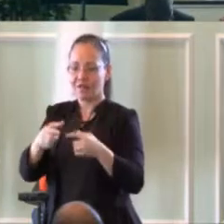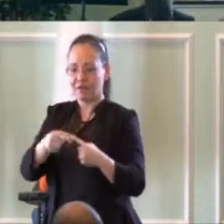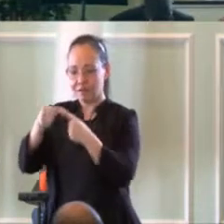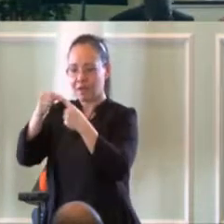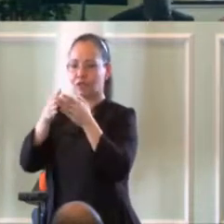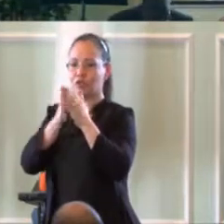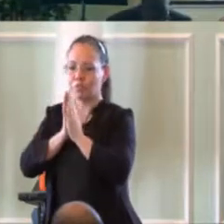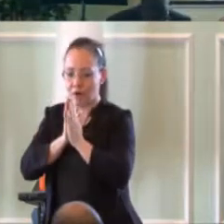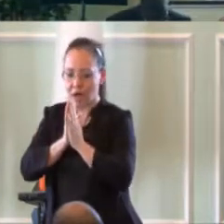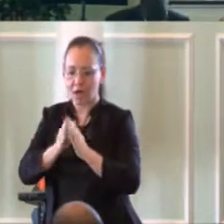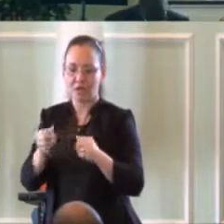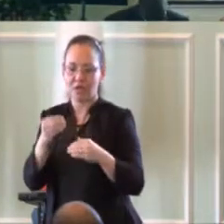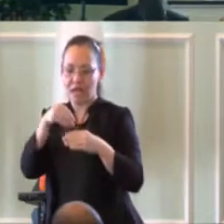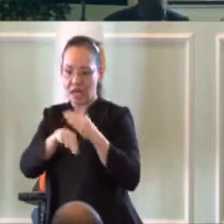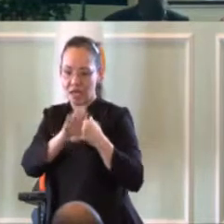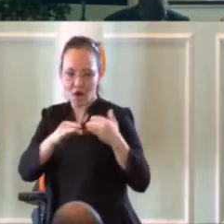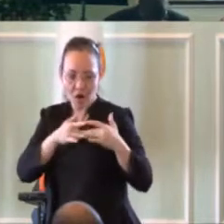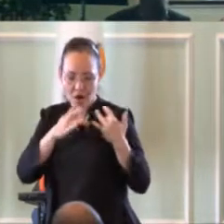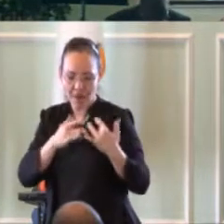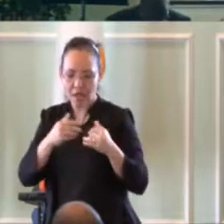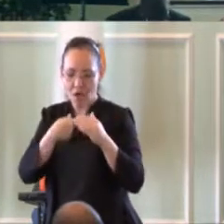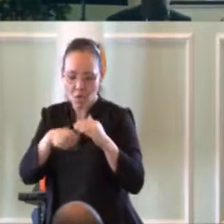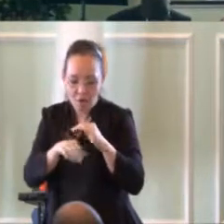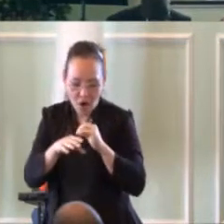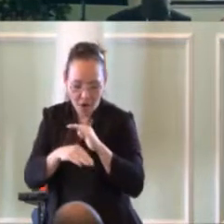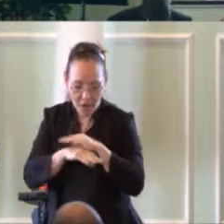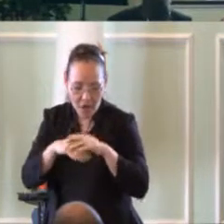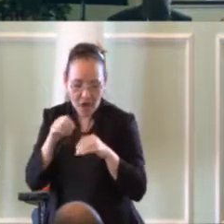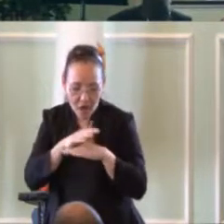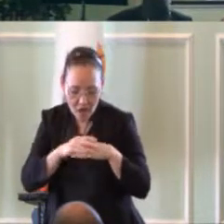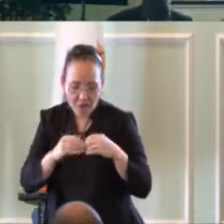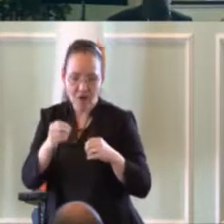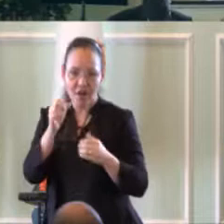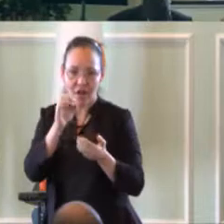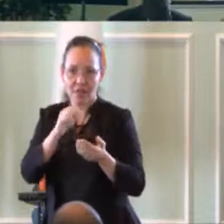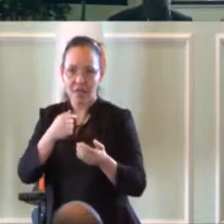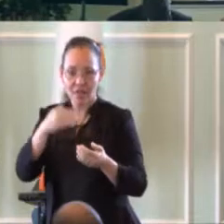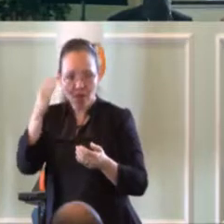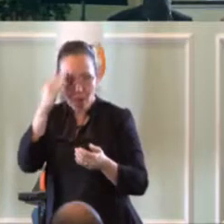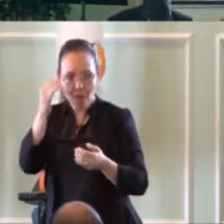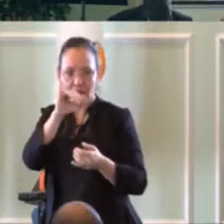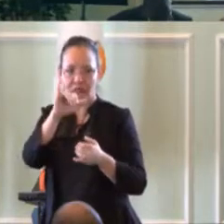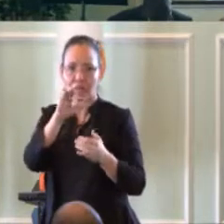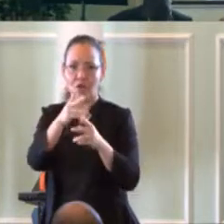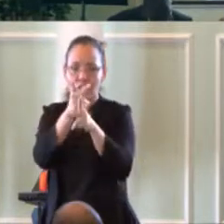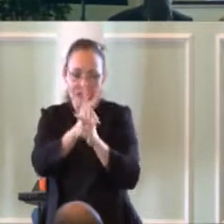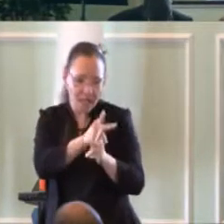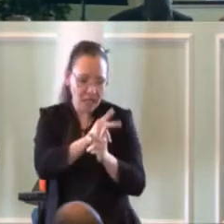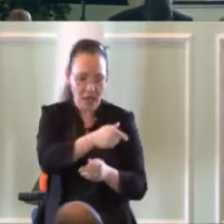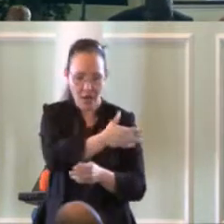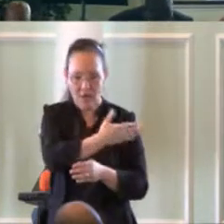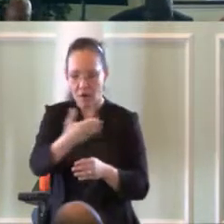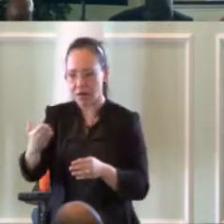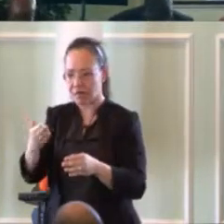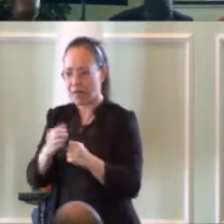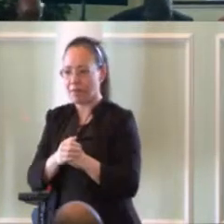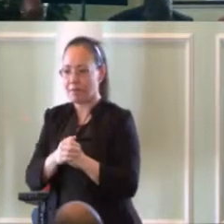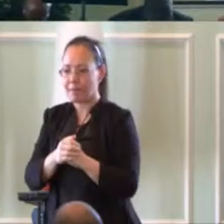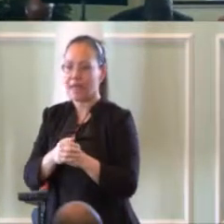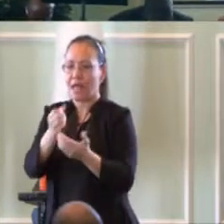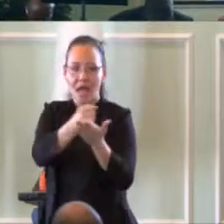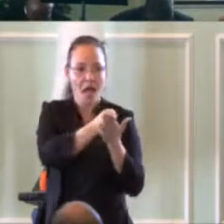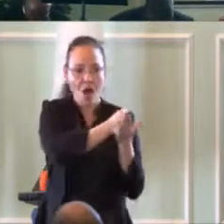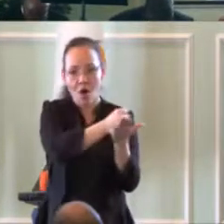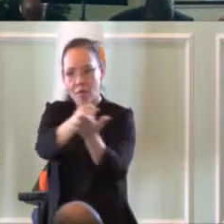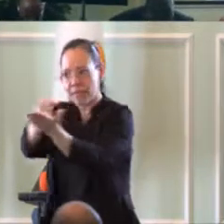are comforted knowing that you are attending to each one. We lift up to you our church family. Help us